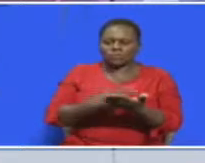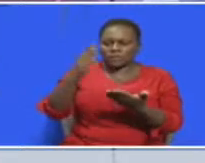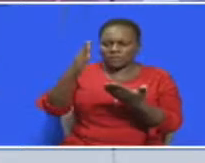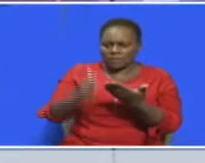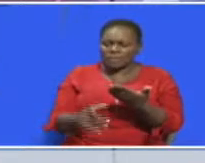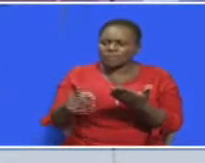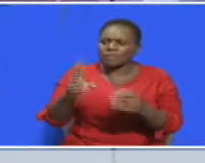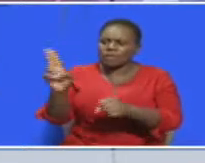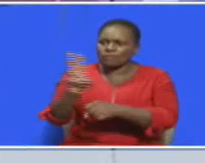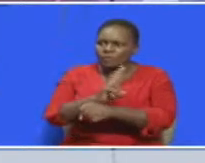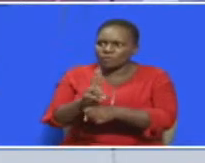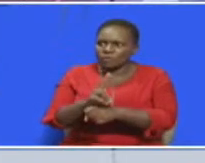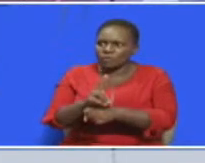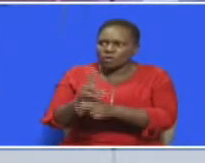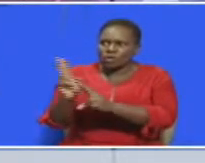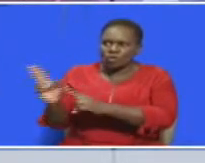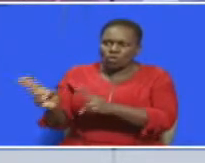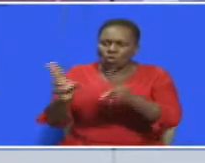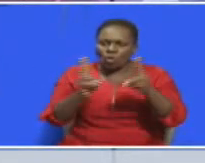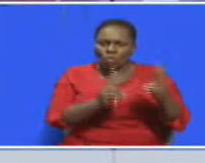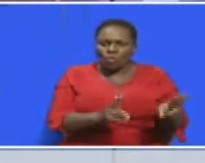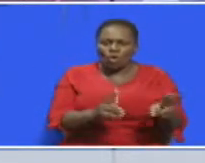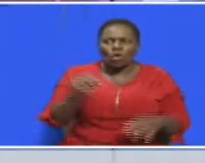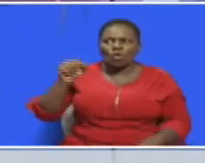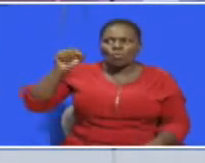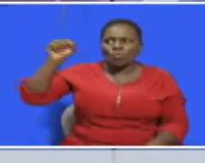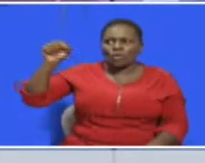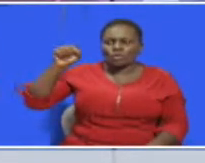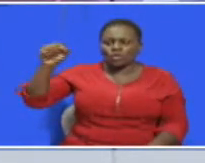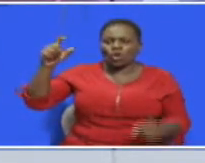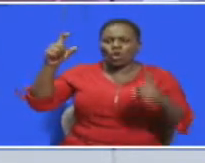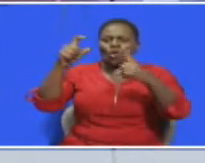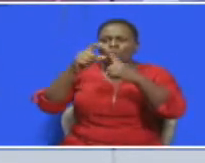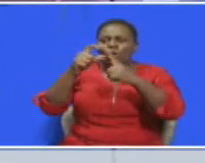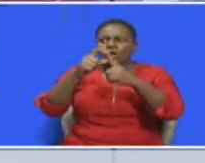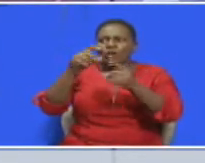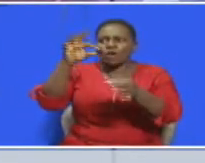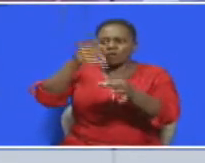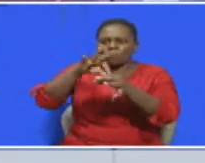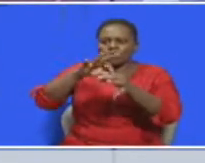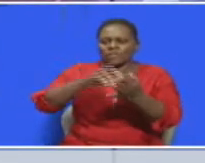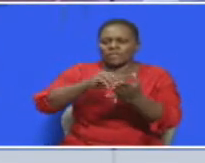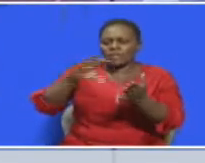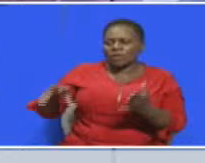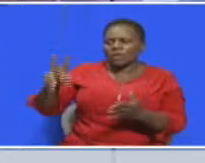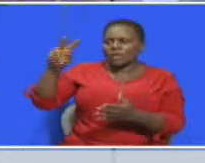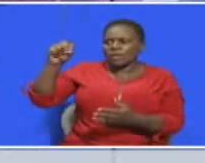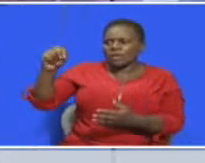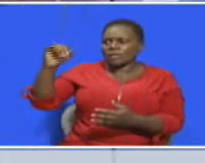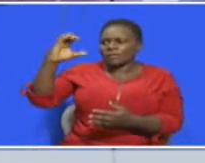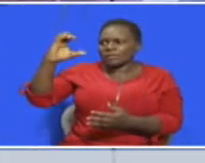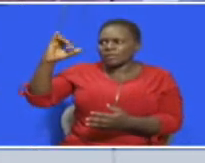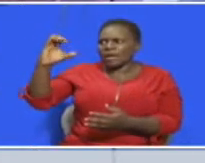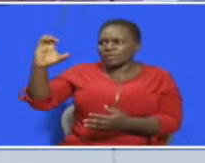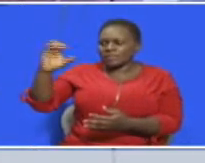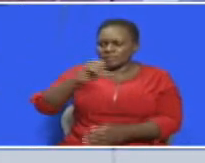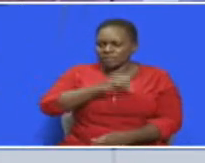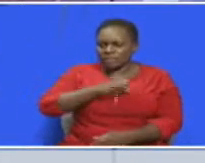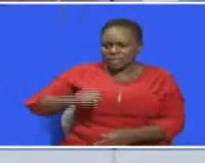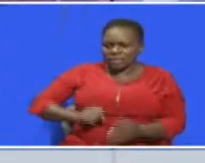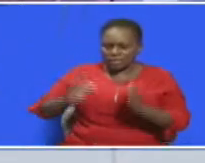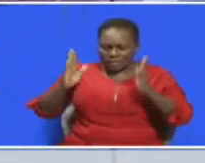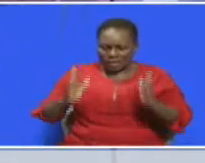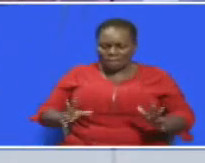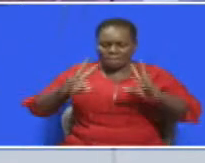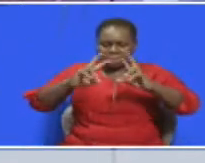he was using a common political jargon, meaning he should be voted out. NCIC is investigating the senator for